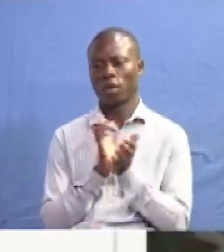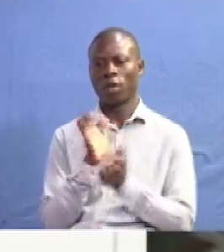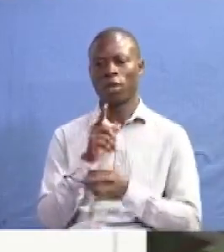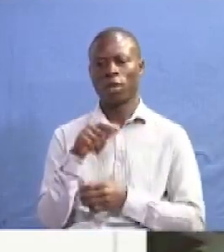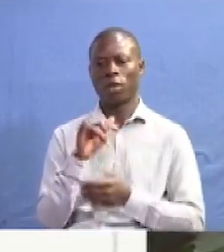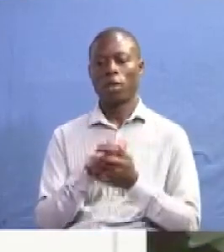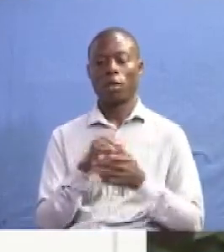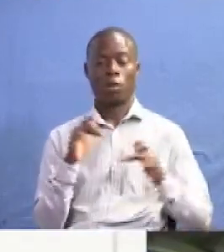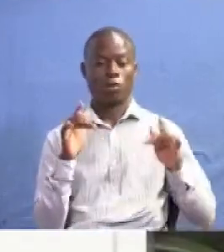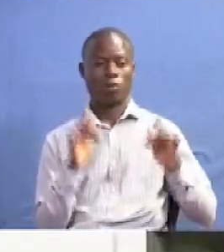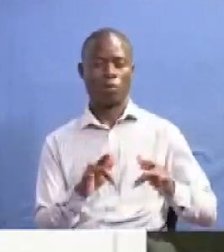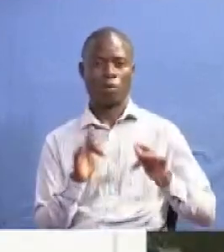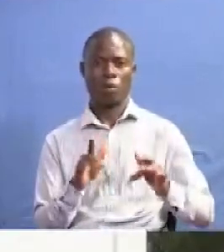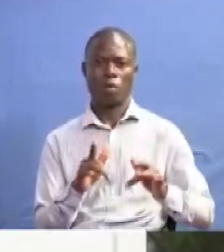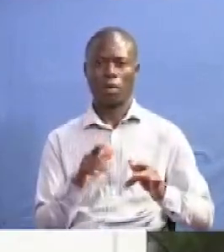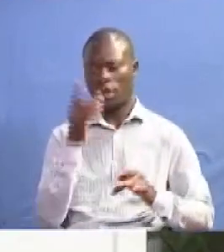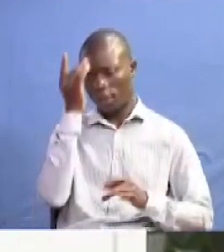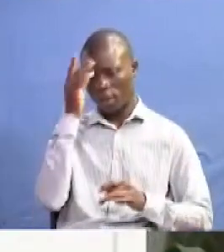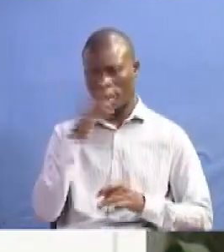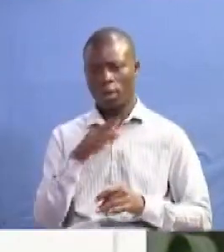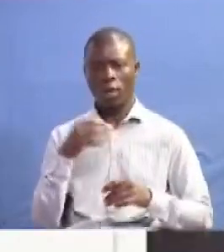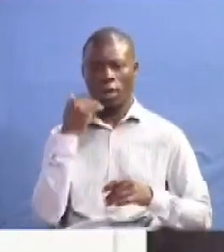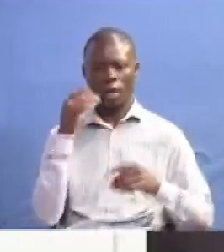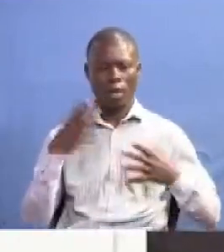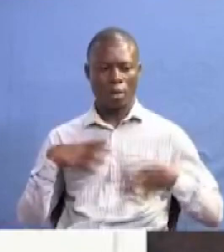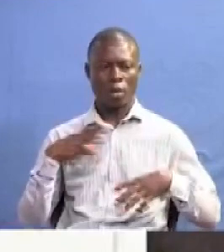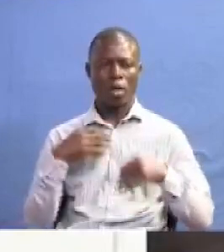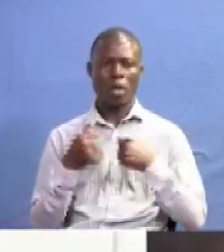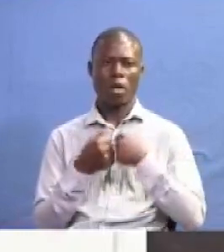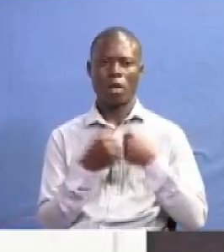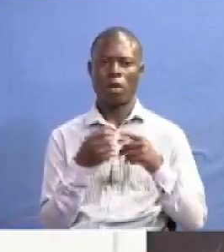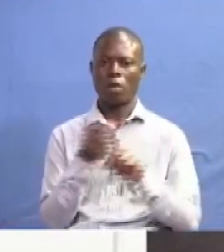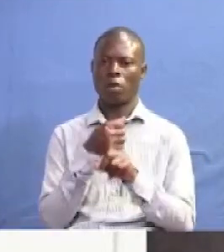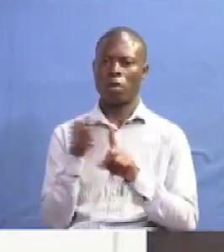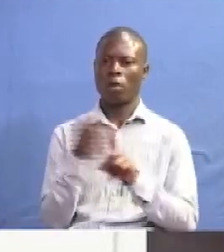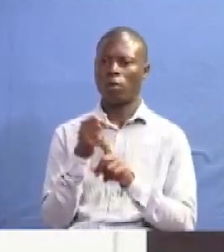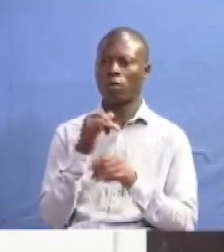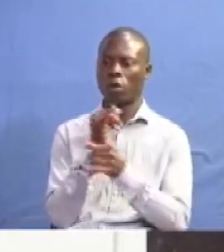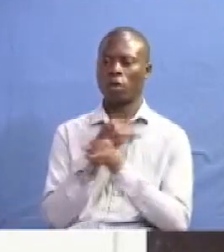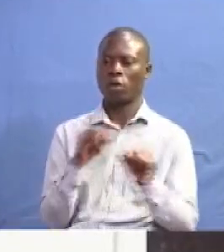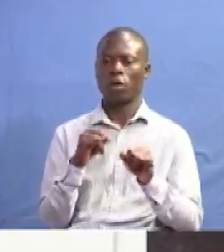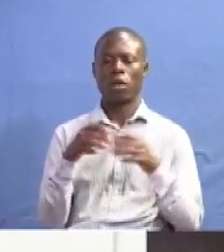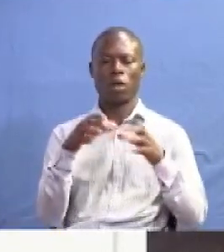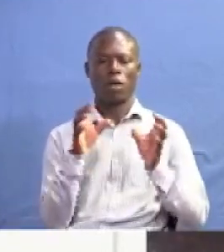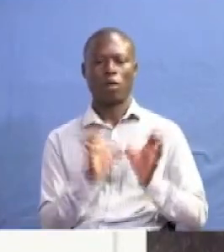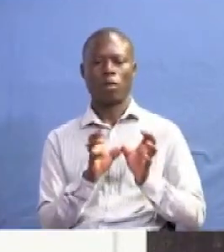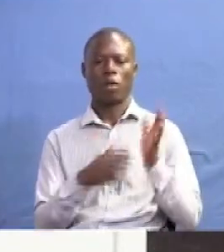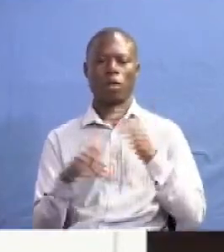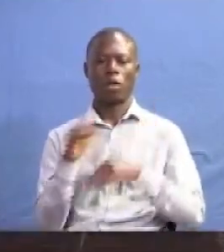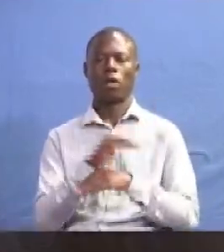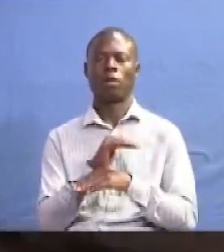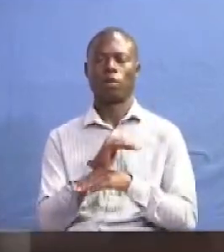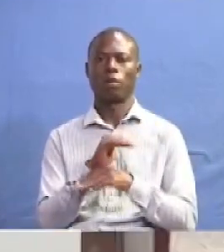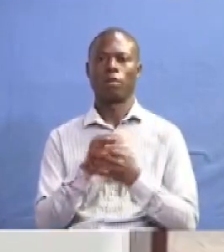geographically. Unfortunately, endometriosis patients have to dig from their pockets since insurance companies rarely cover